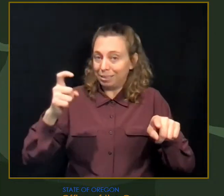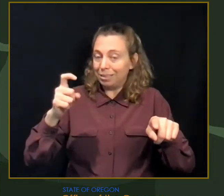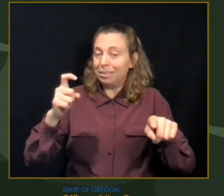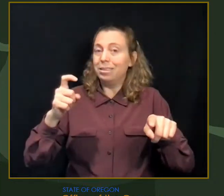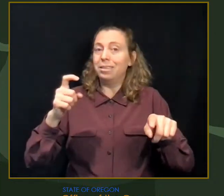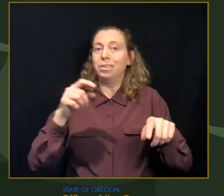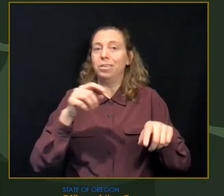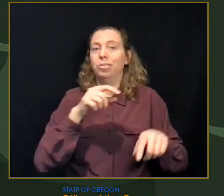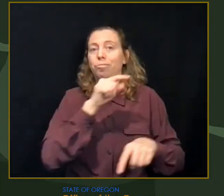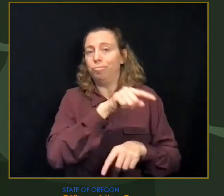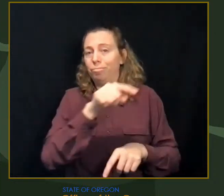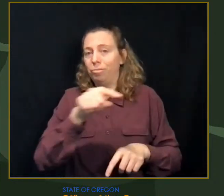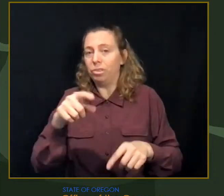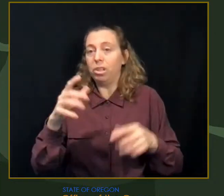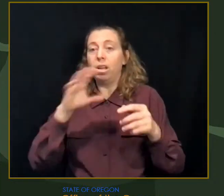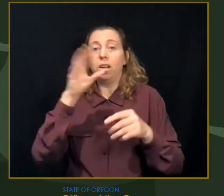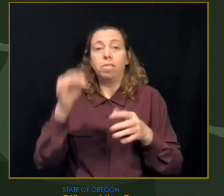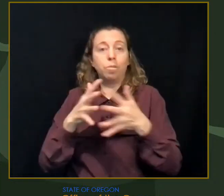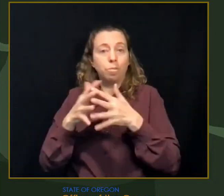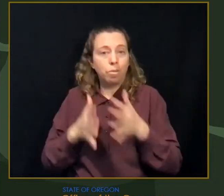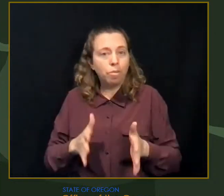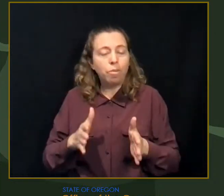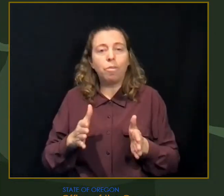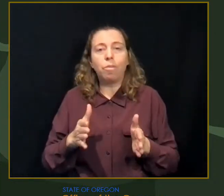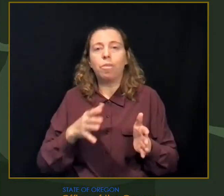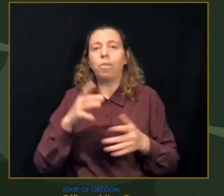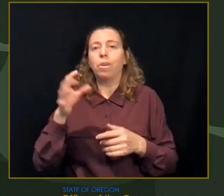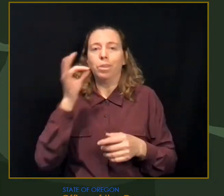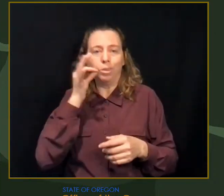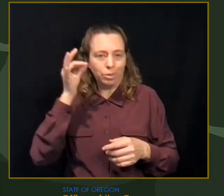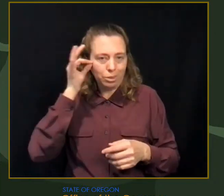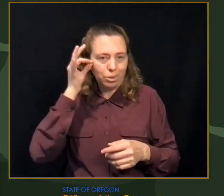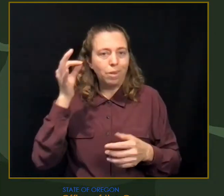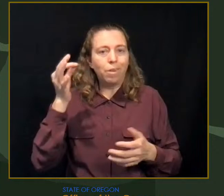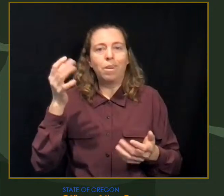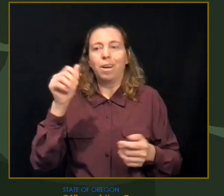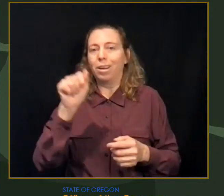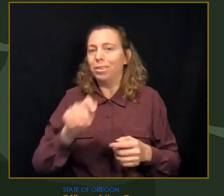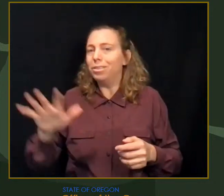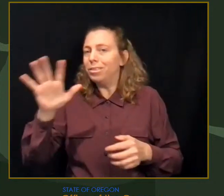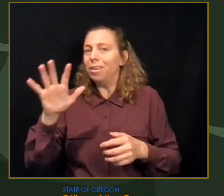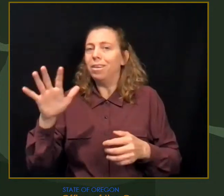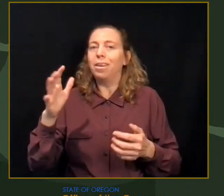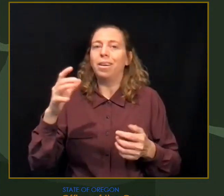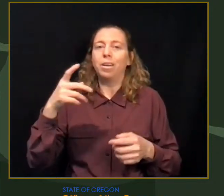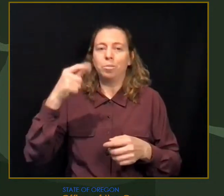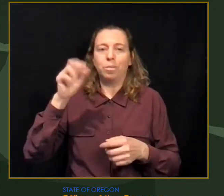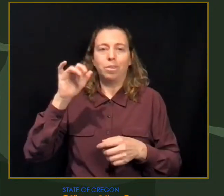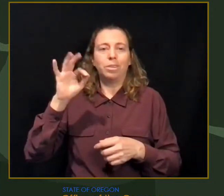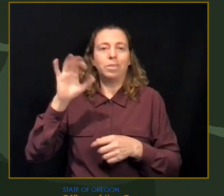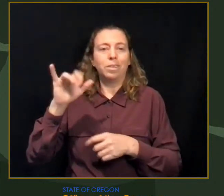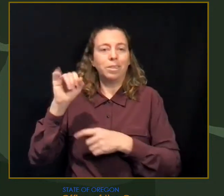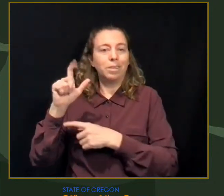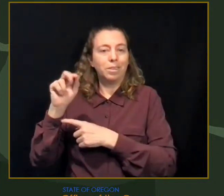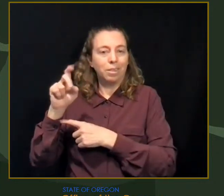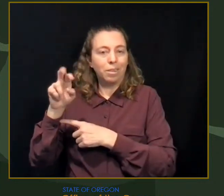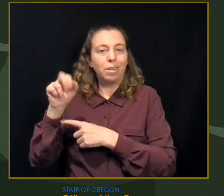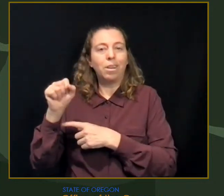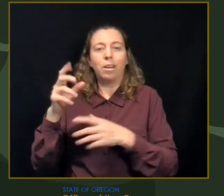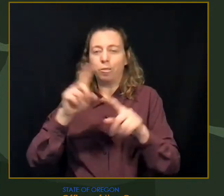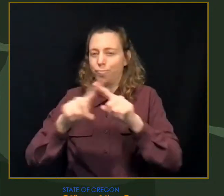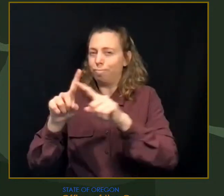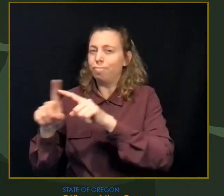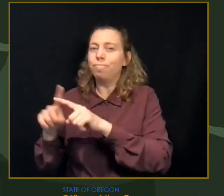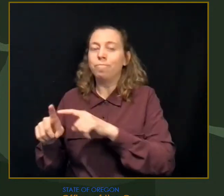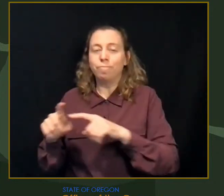American and tribal people, our Asian and Pacific Islander people. That includes all of these populations